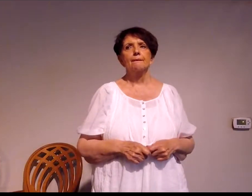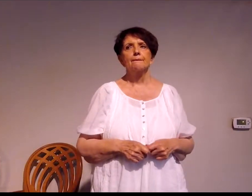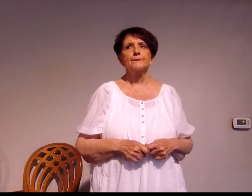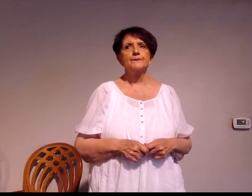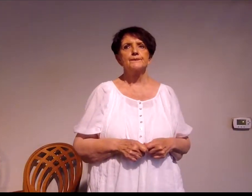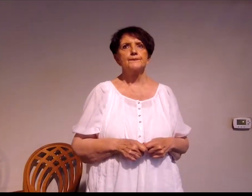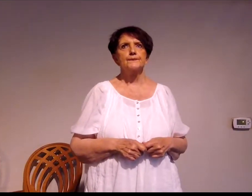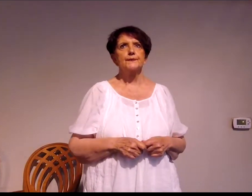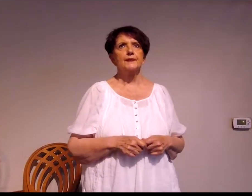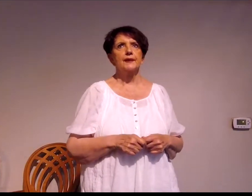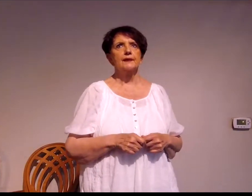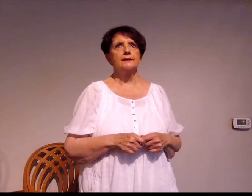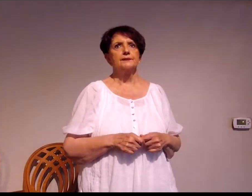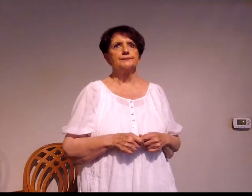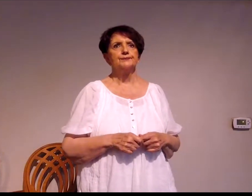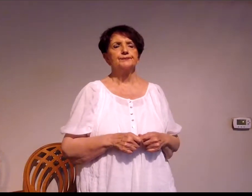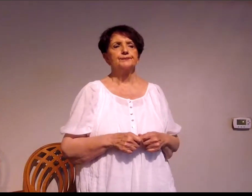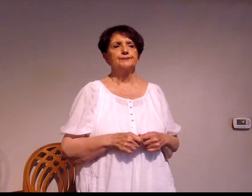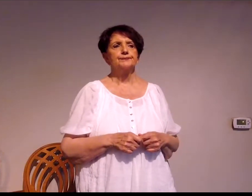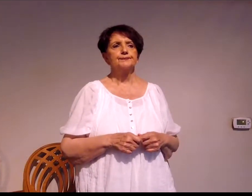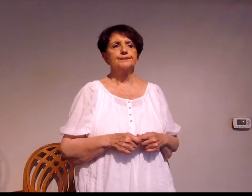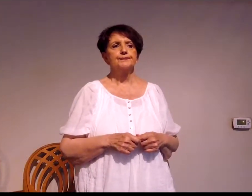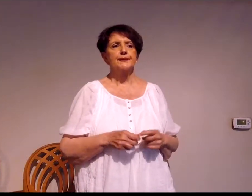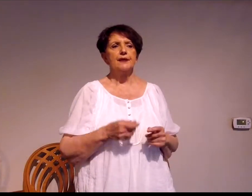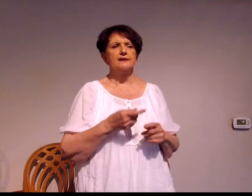It's from a section that she says,